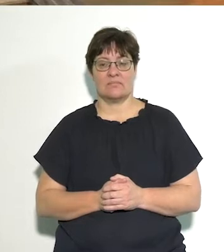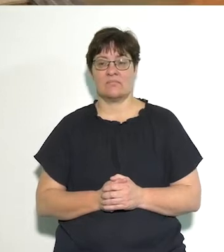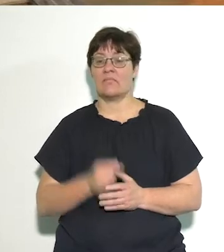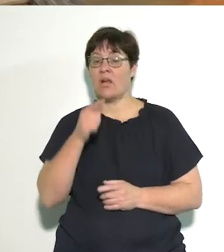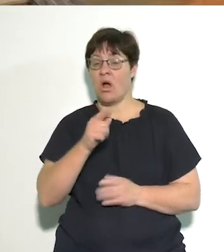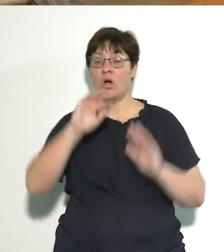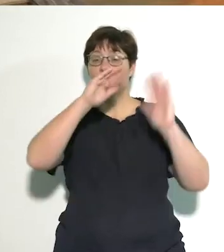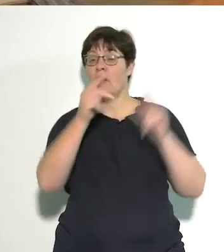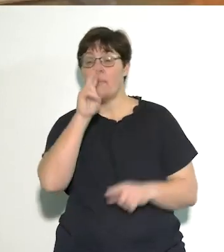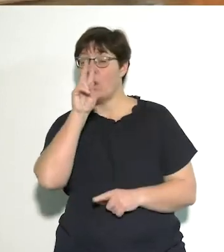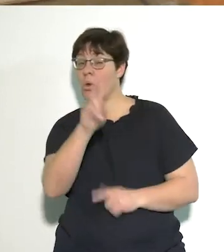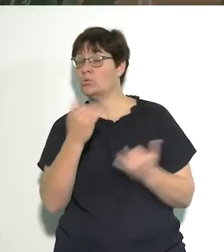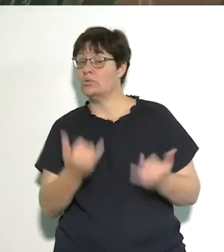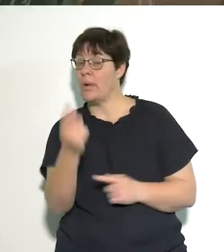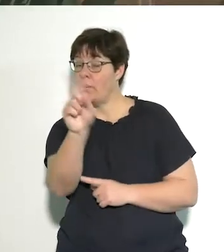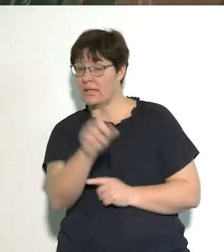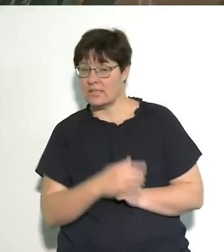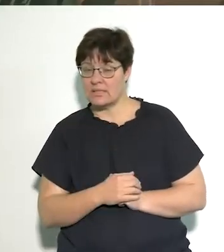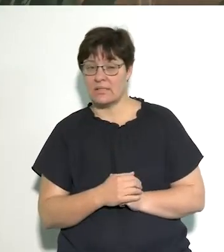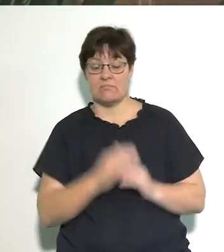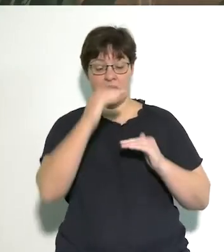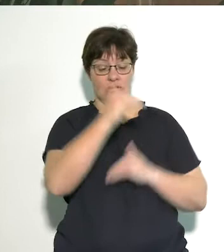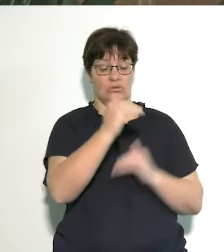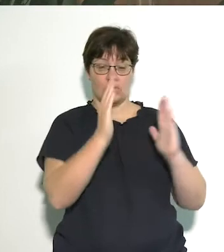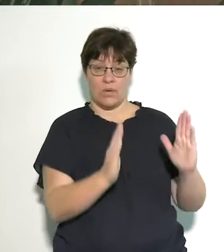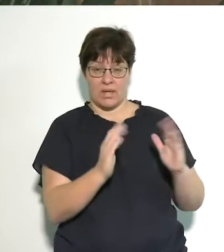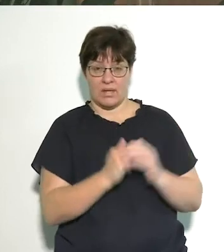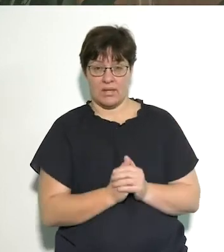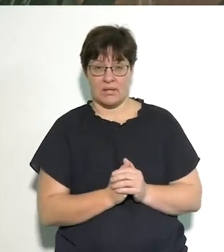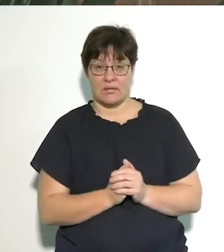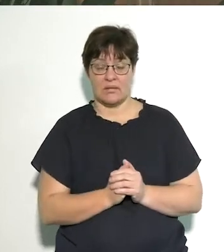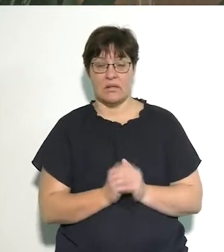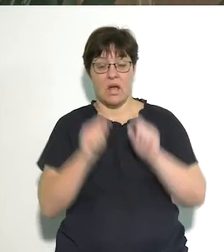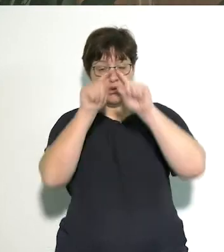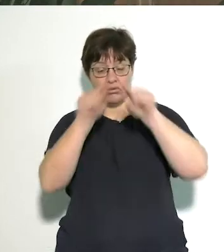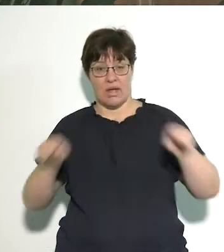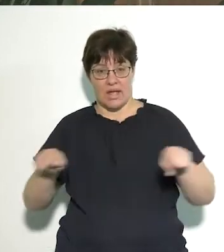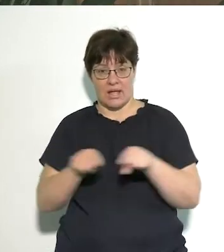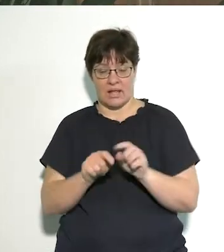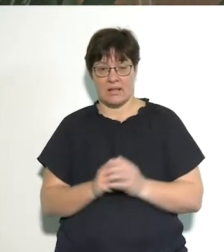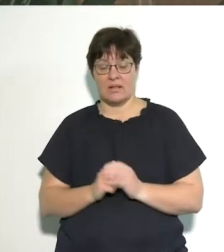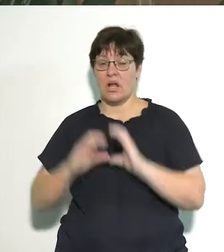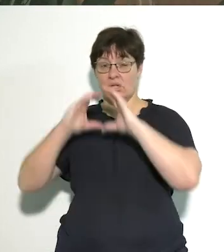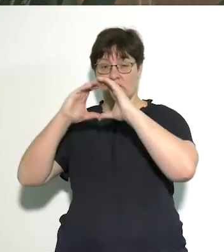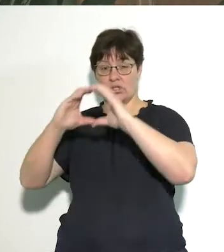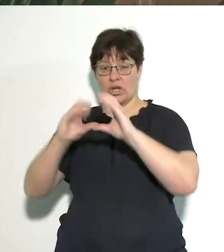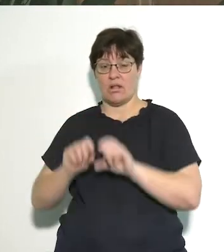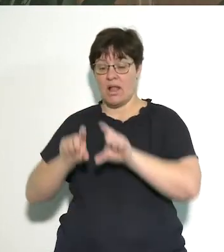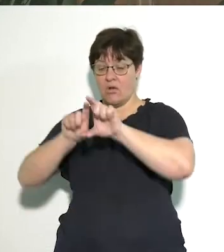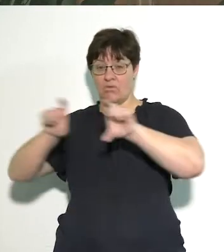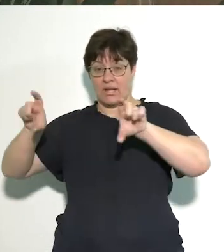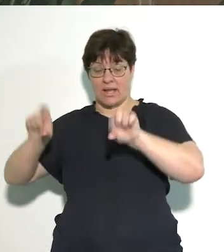So the shapes that we're going to look at today is square, triangle, circle,